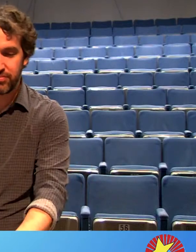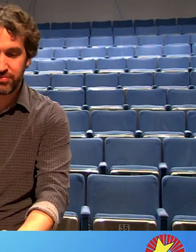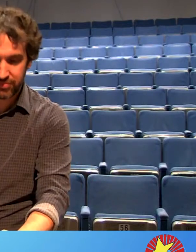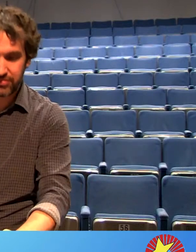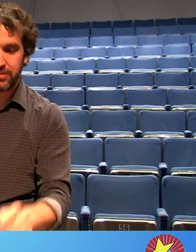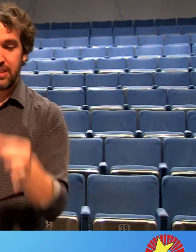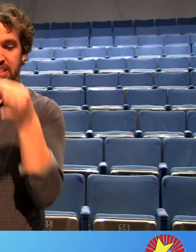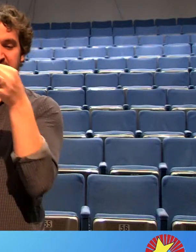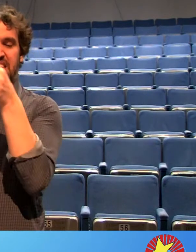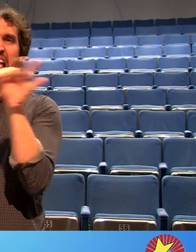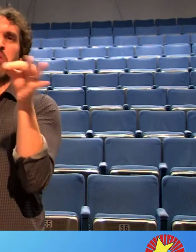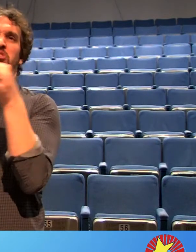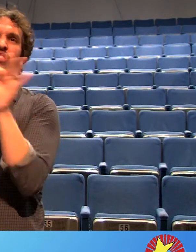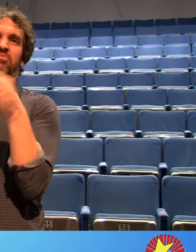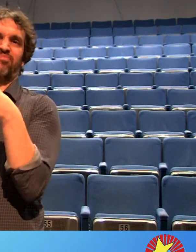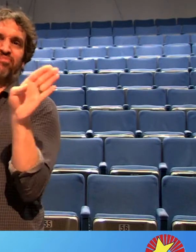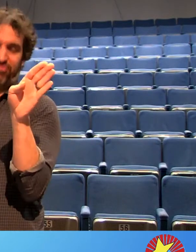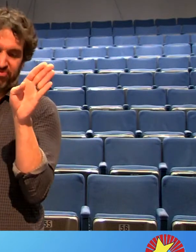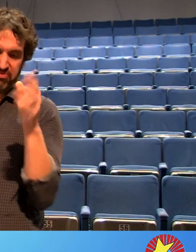received gains.